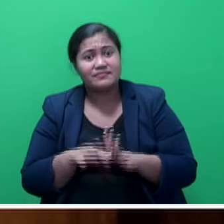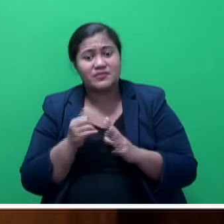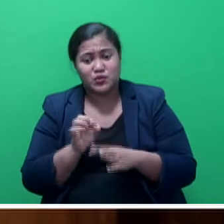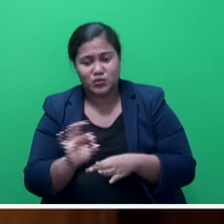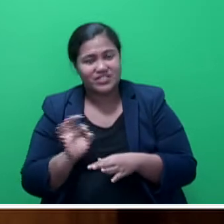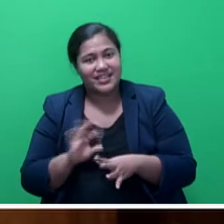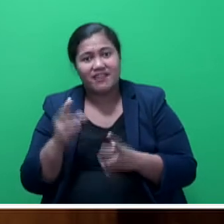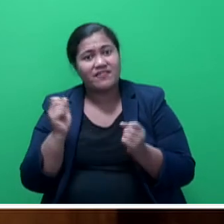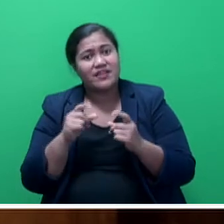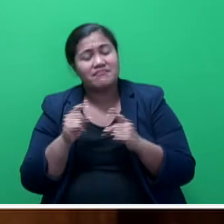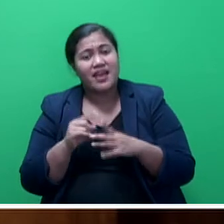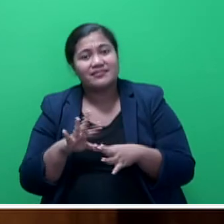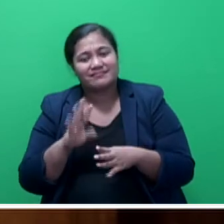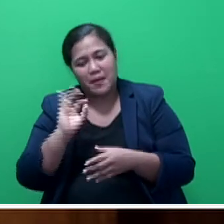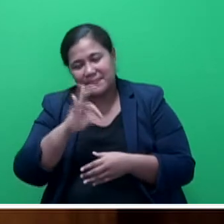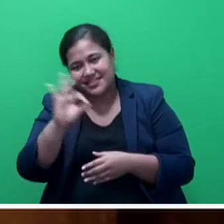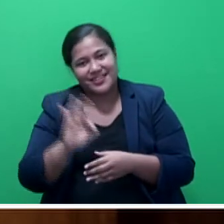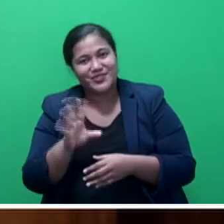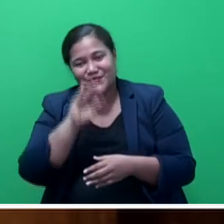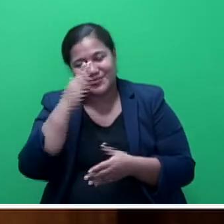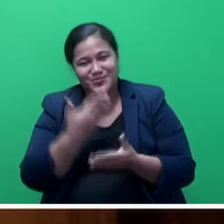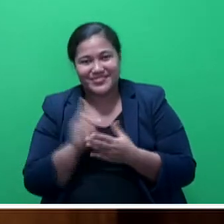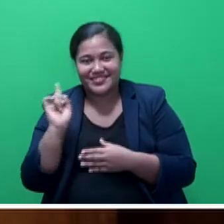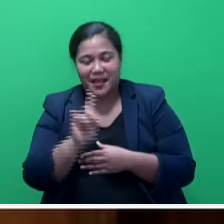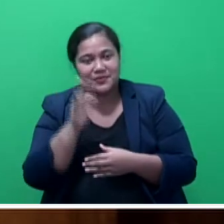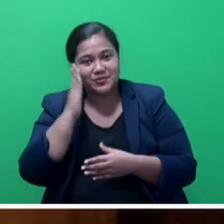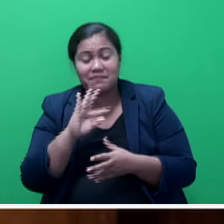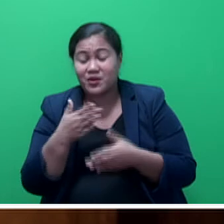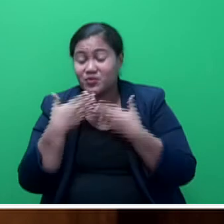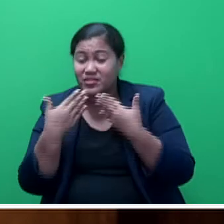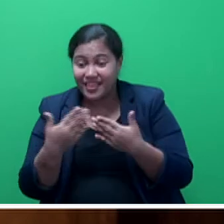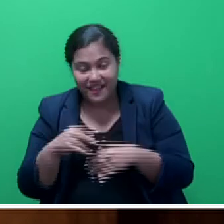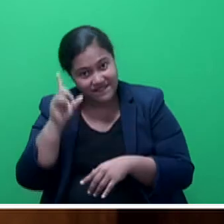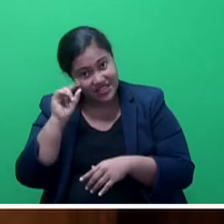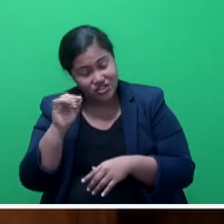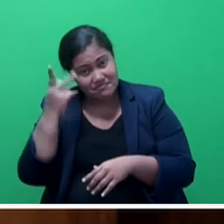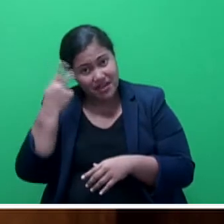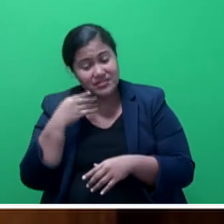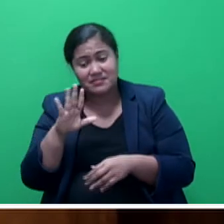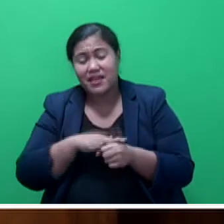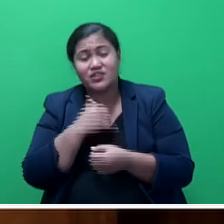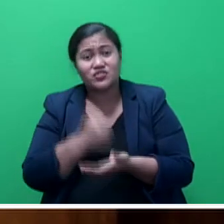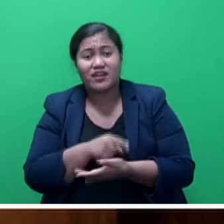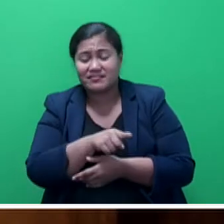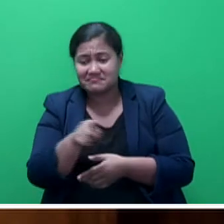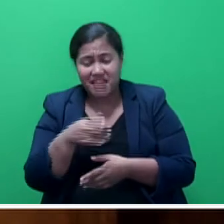what percentage of students have turned up. But I'd like to thank all the Fijian parents to making sure that education